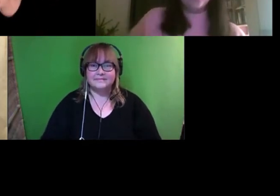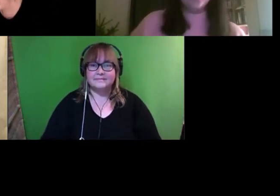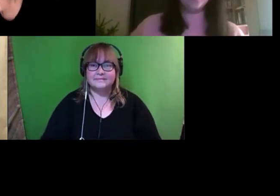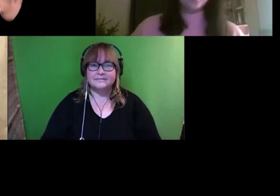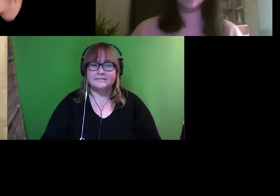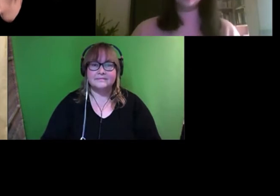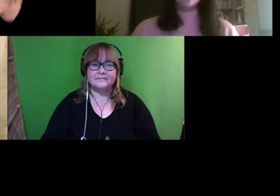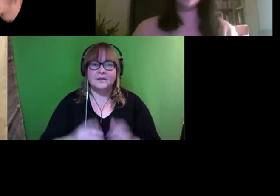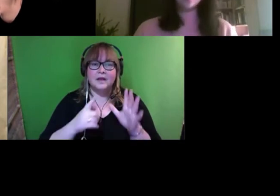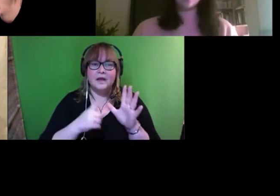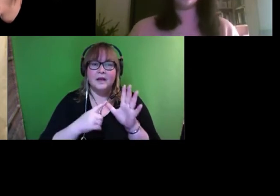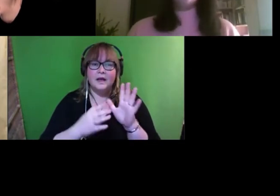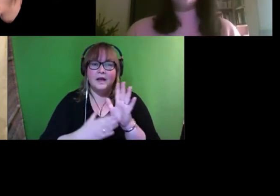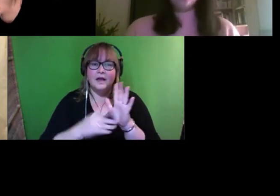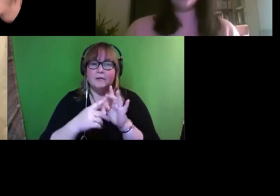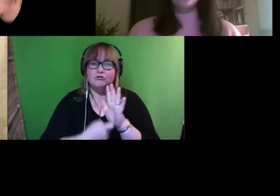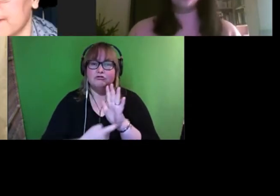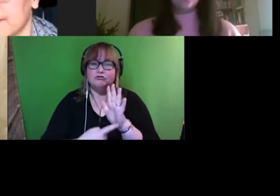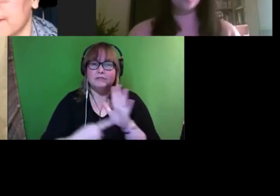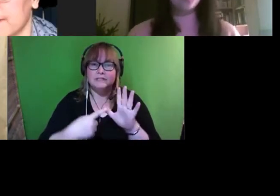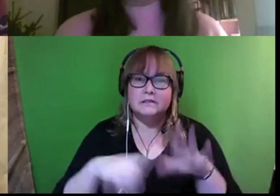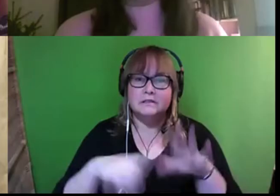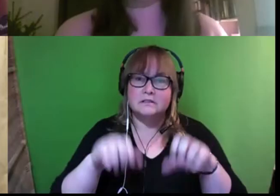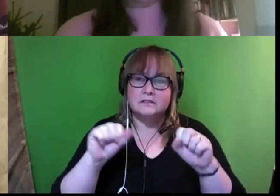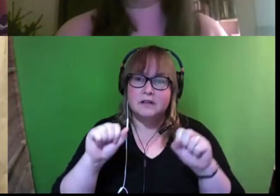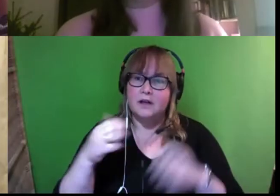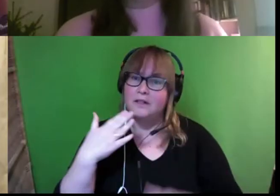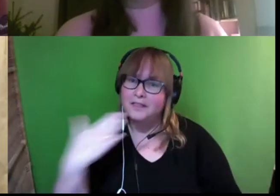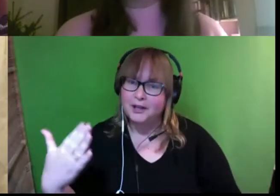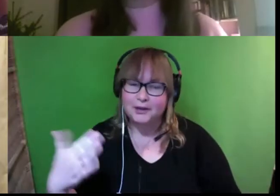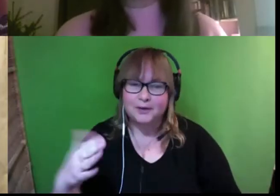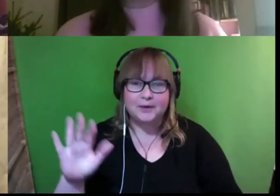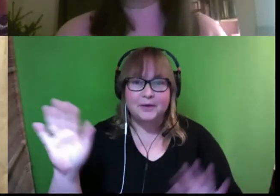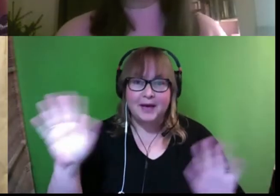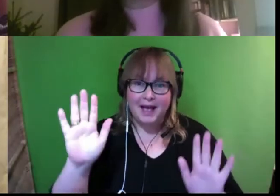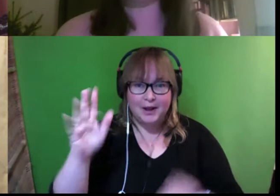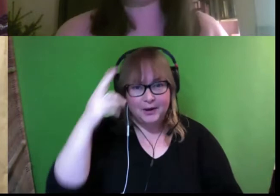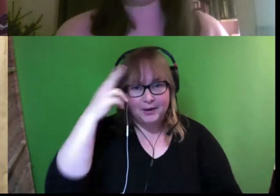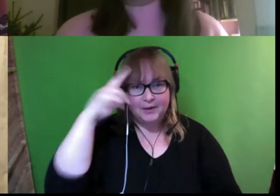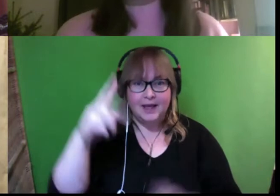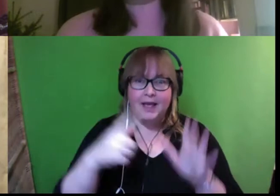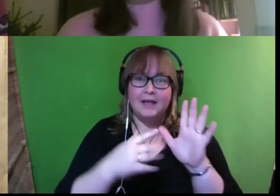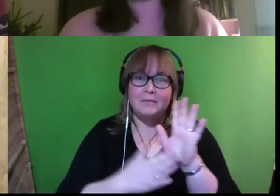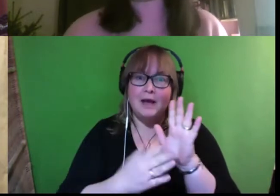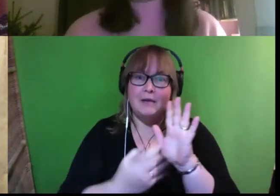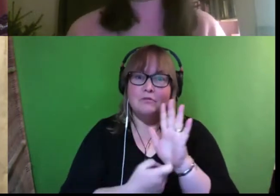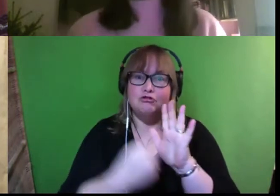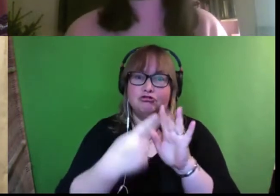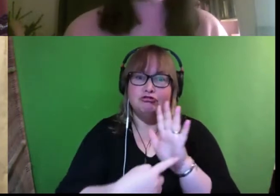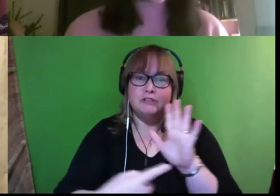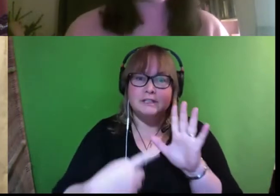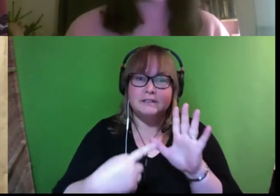Thank you, Sunshine. So, hi everyone. My name's Amrita. Quick